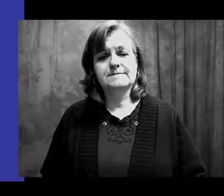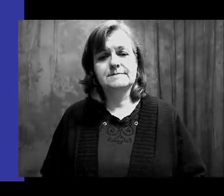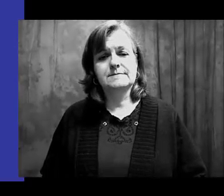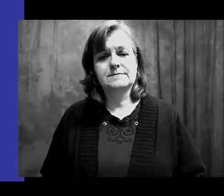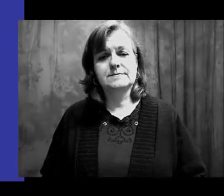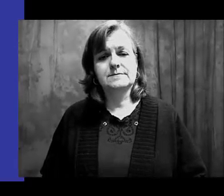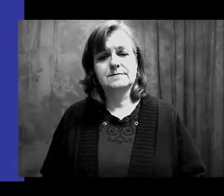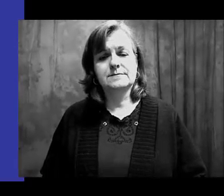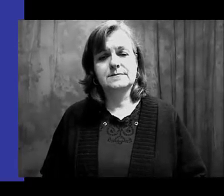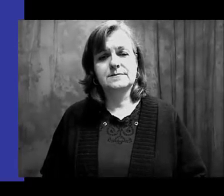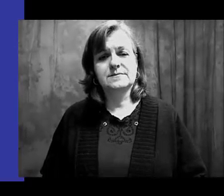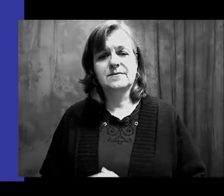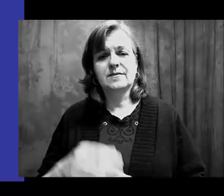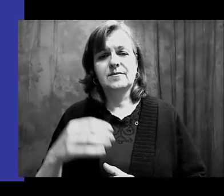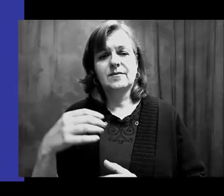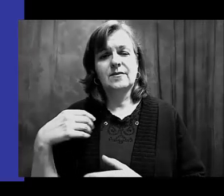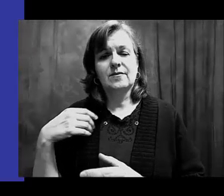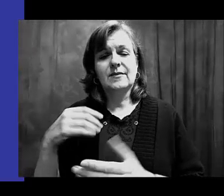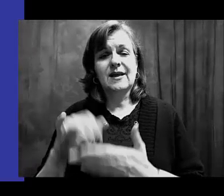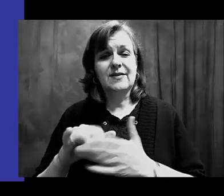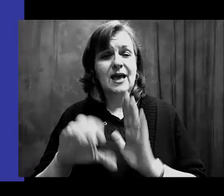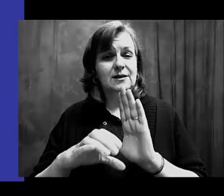on the sex chromosomes.